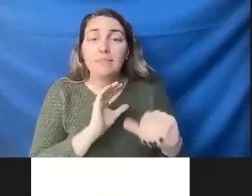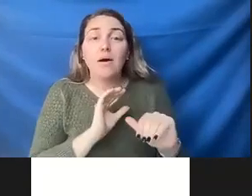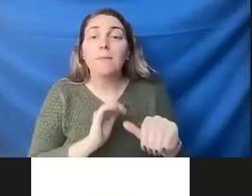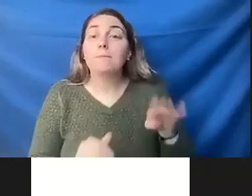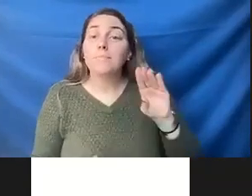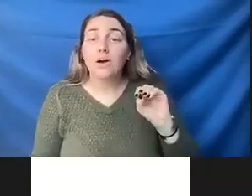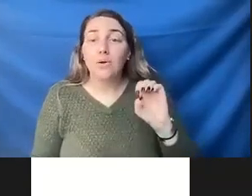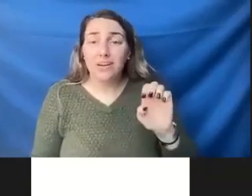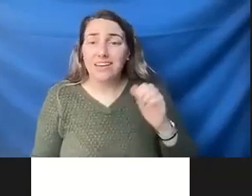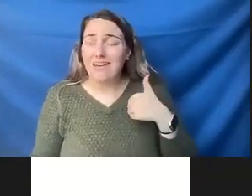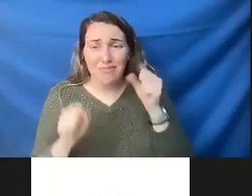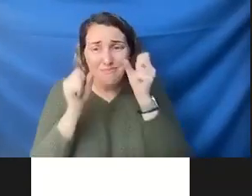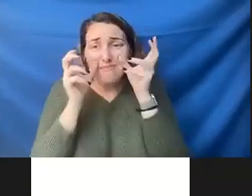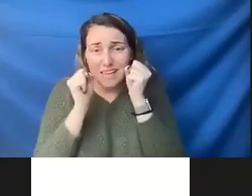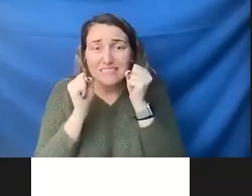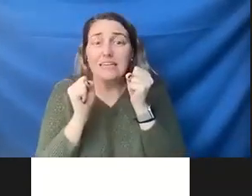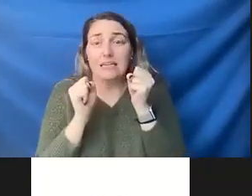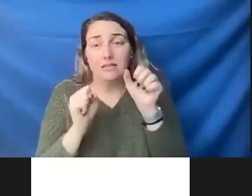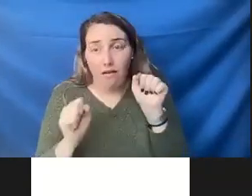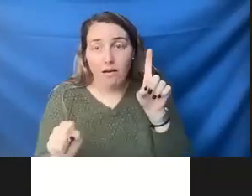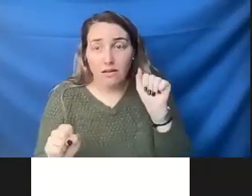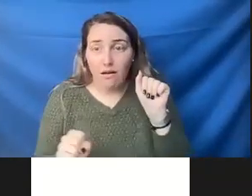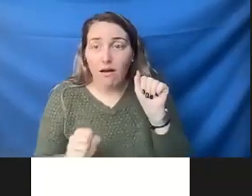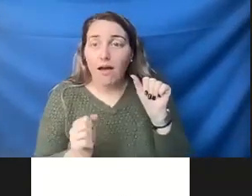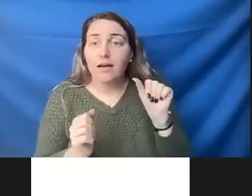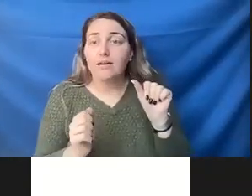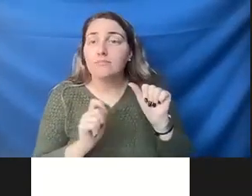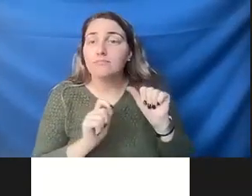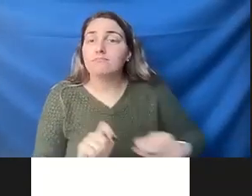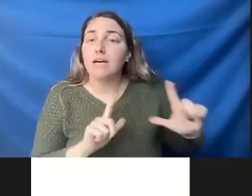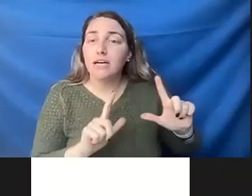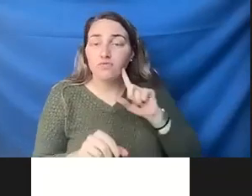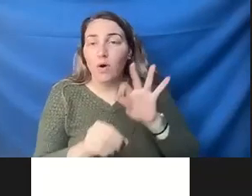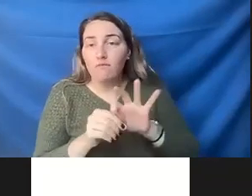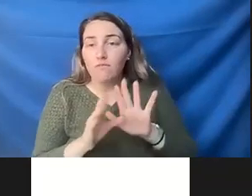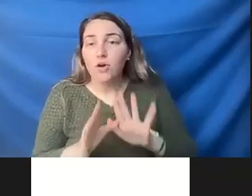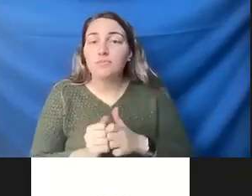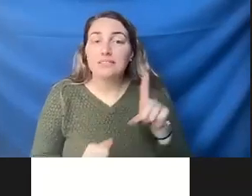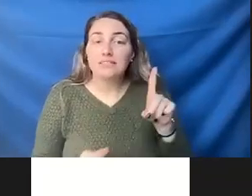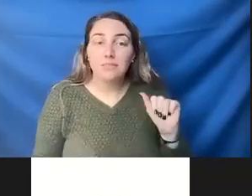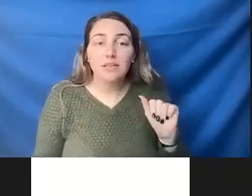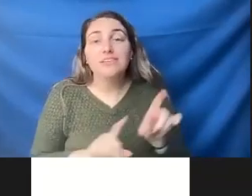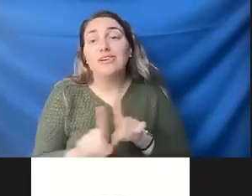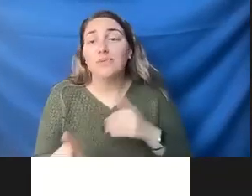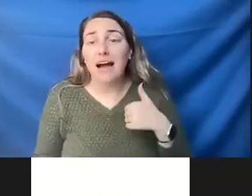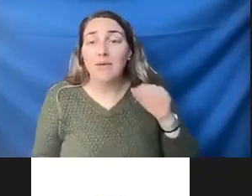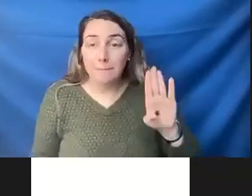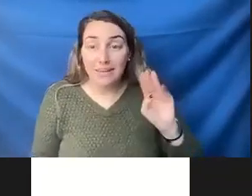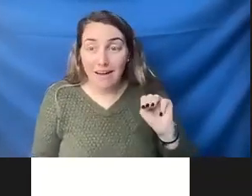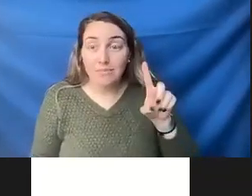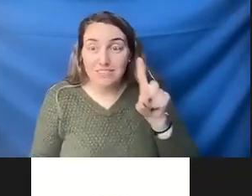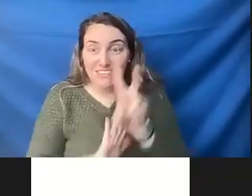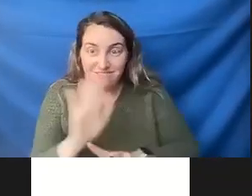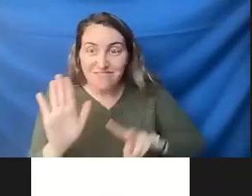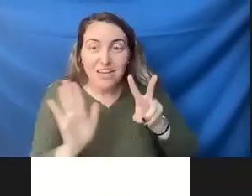good ADA information page for voters with disabilities. There's also a ballot marking device video that goes through some of the things